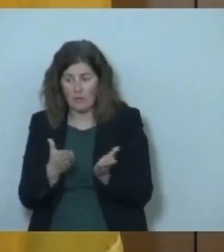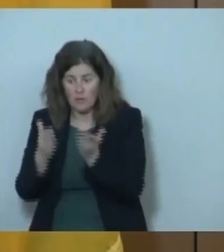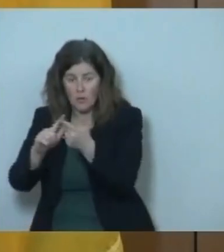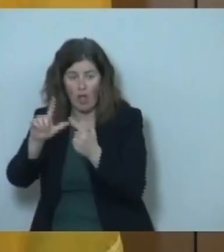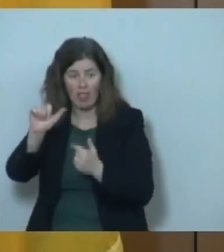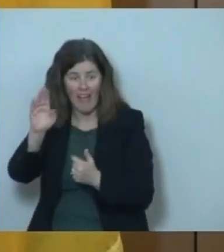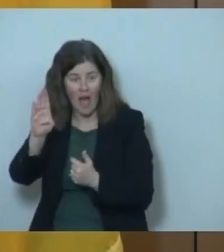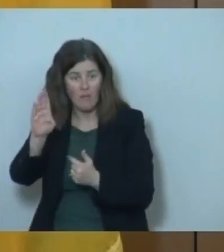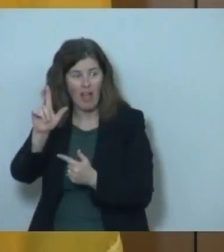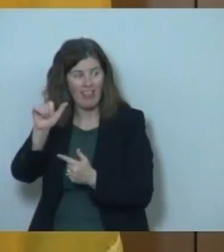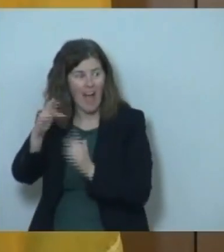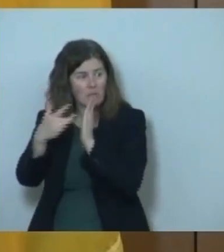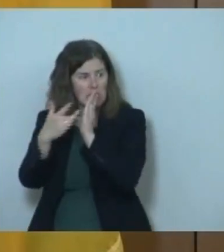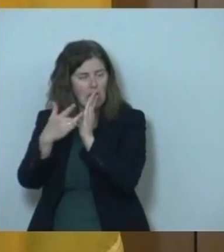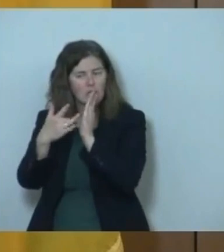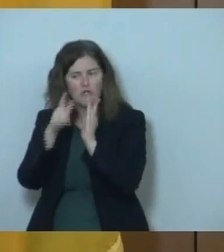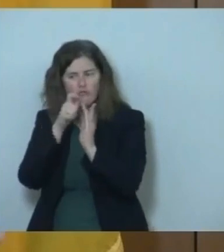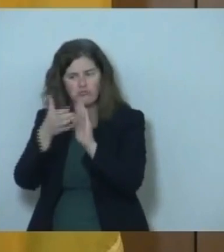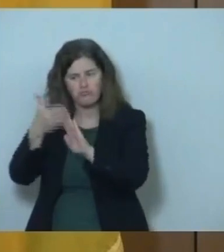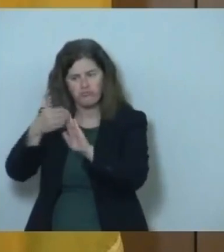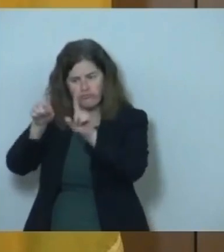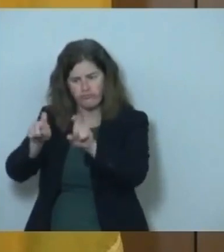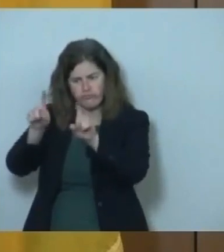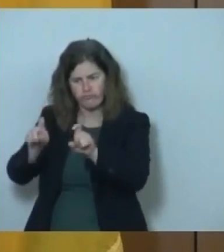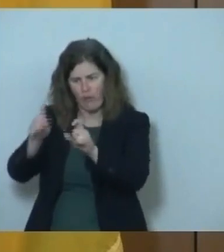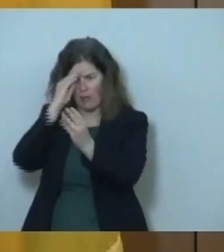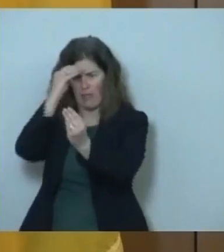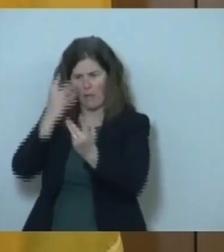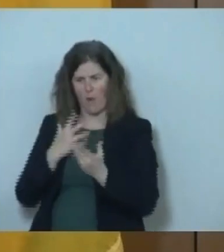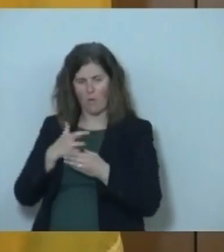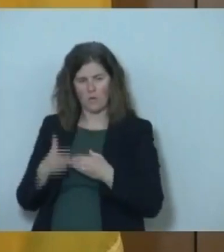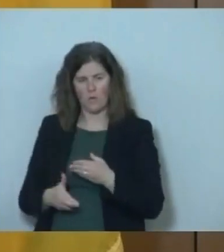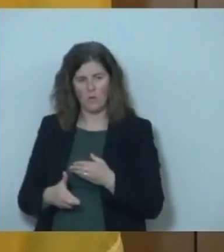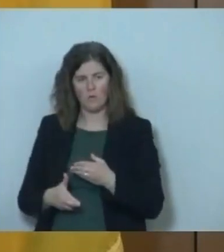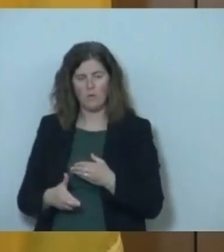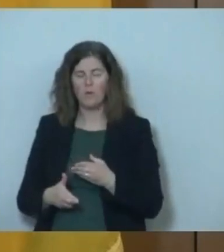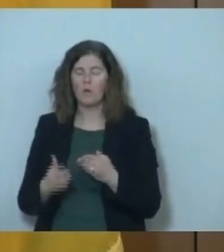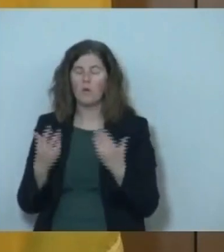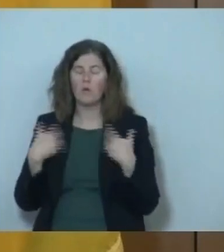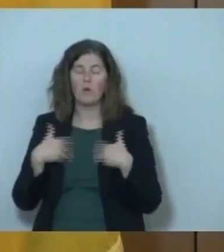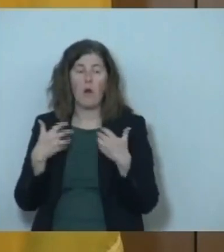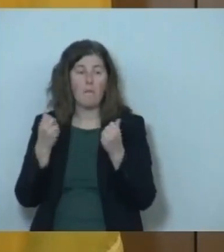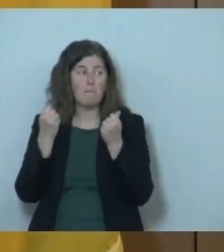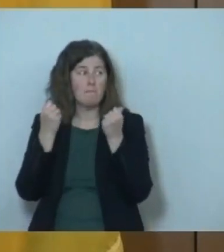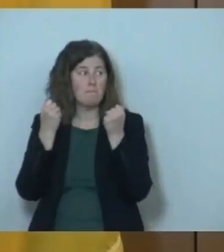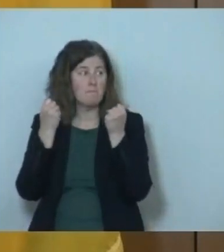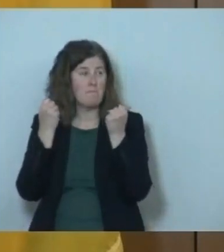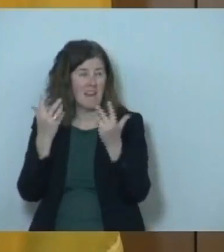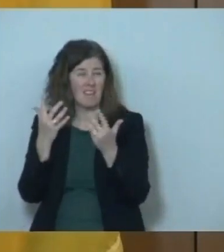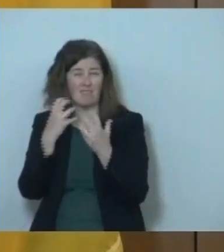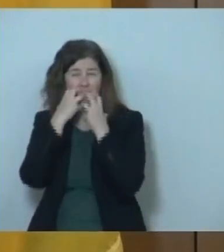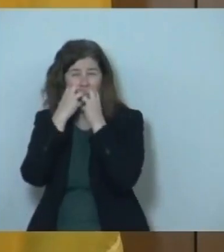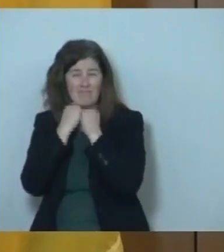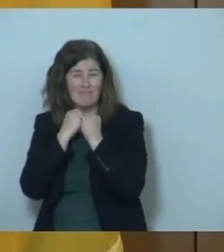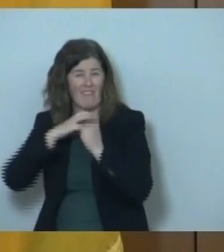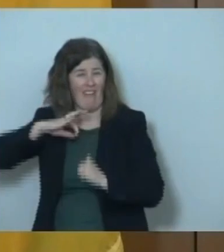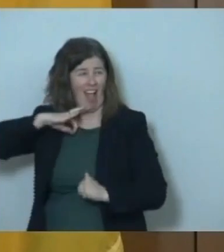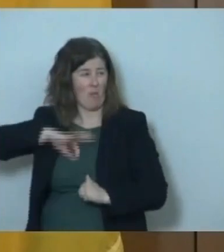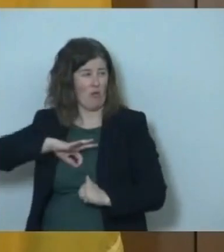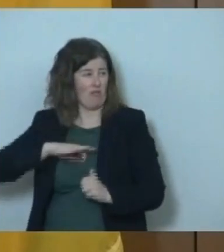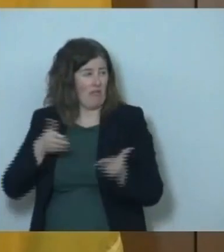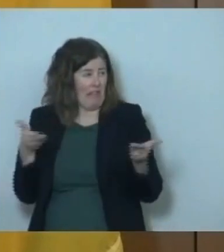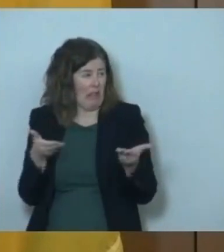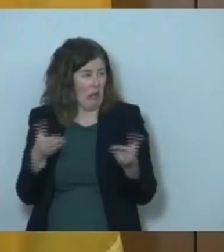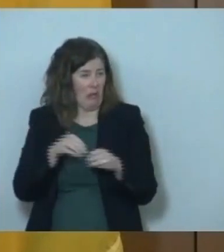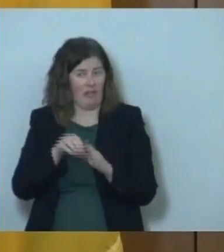and laboratory techs who run the tests and let you know what the results are. We have a lot of that asset in this